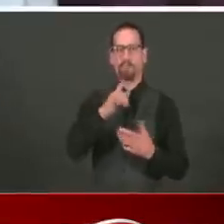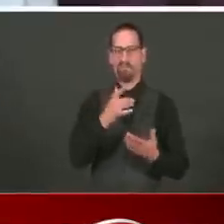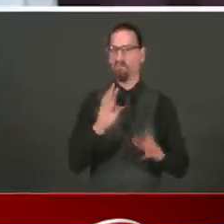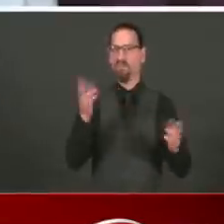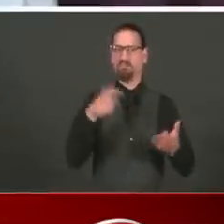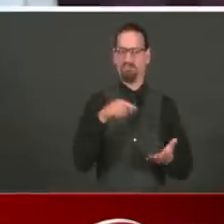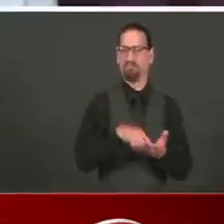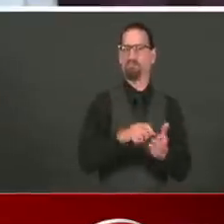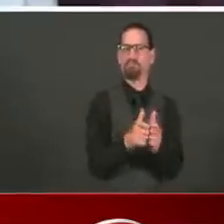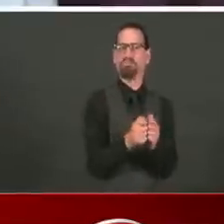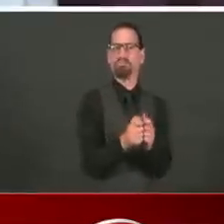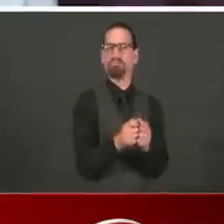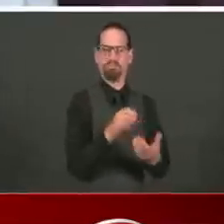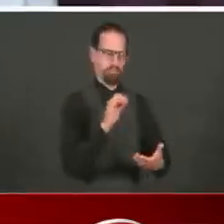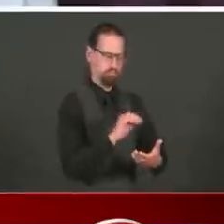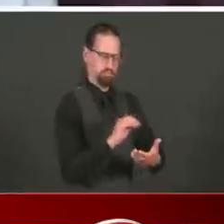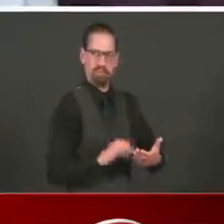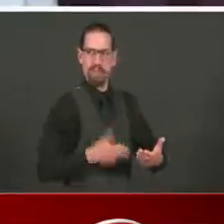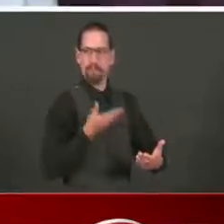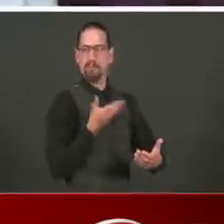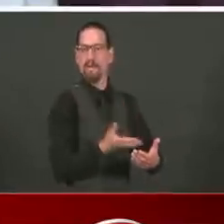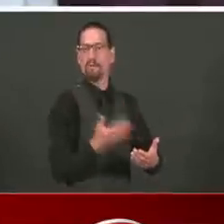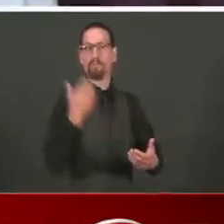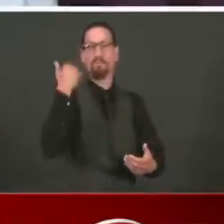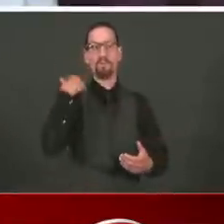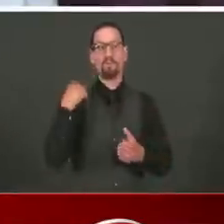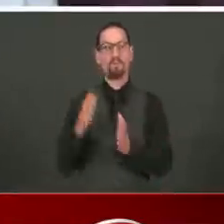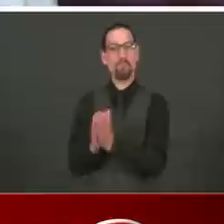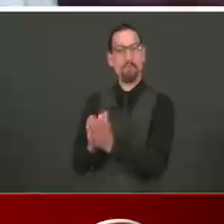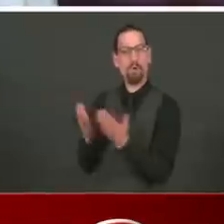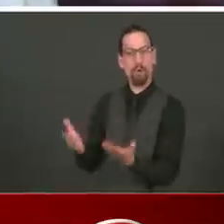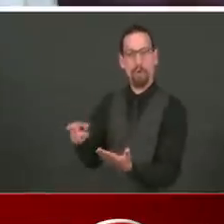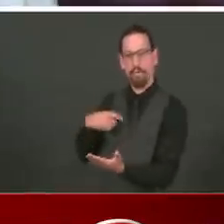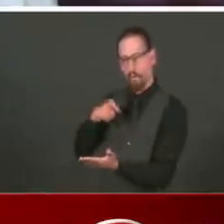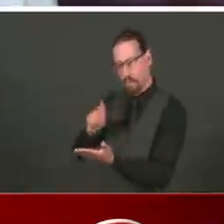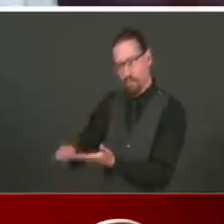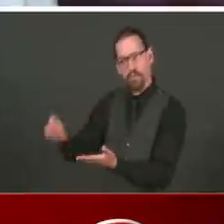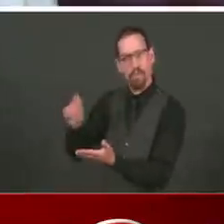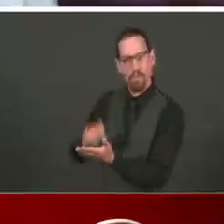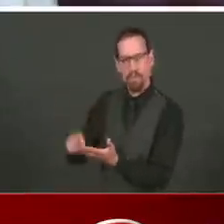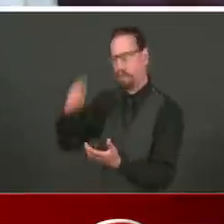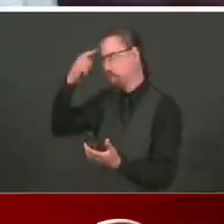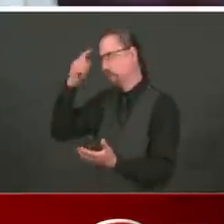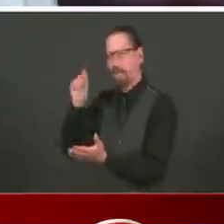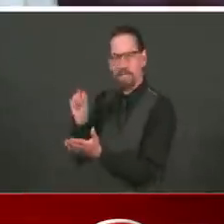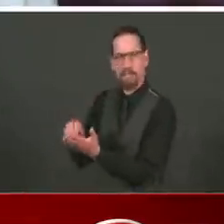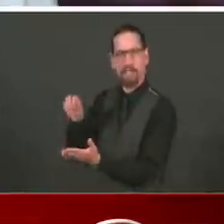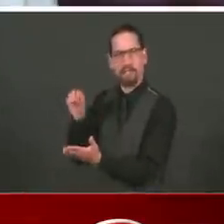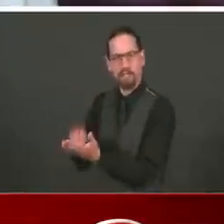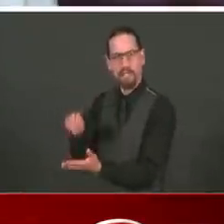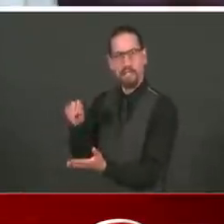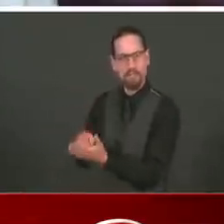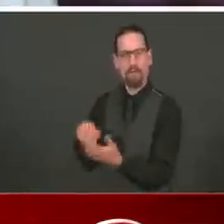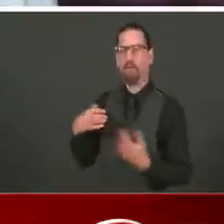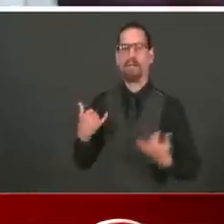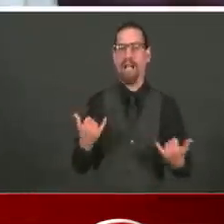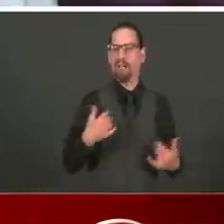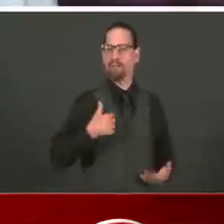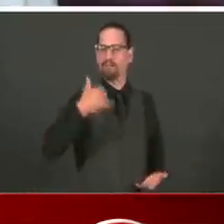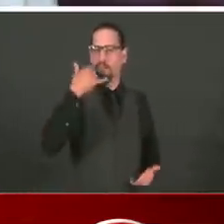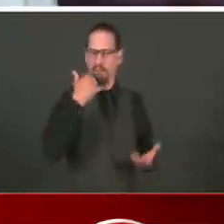contact tracing journal. This makes that even easier because you can do it right at the time that you're at where you